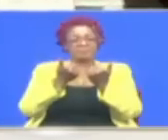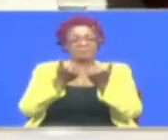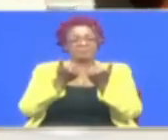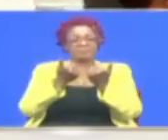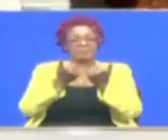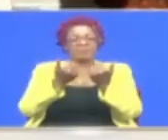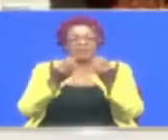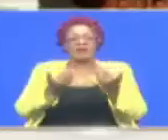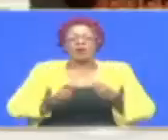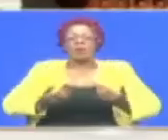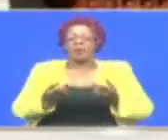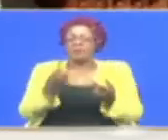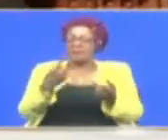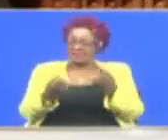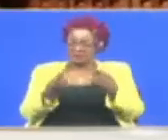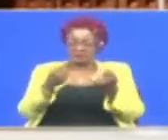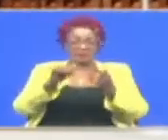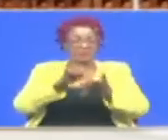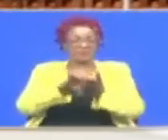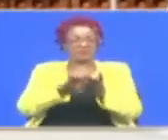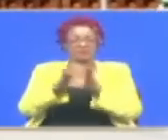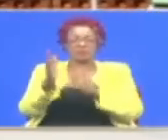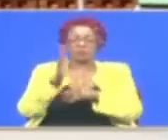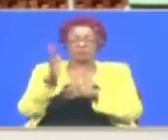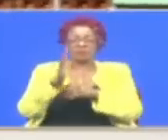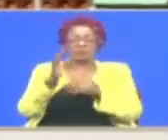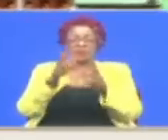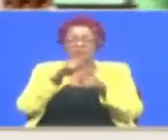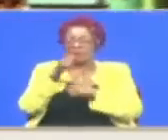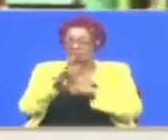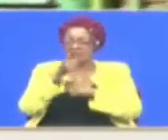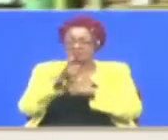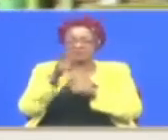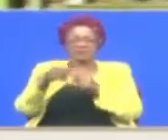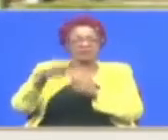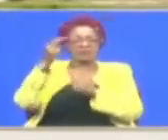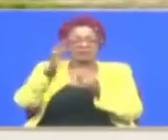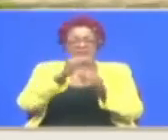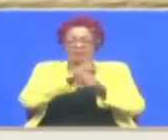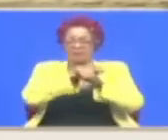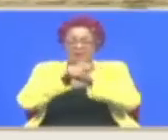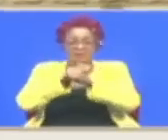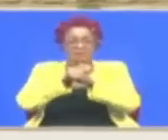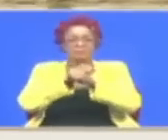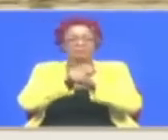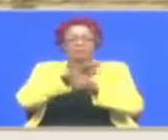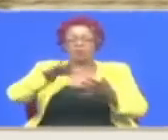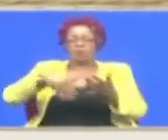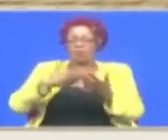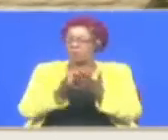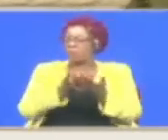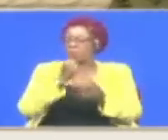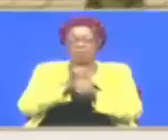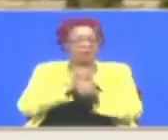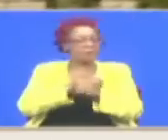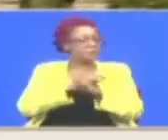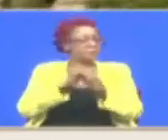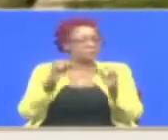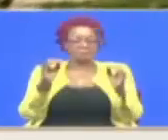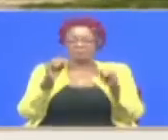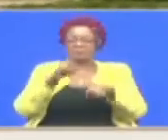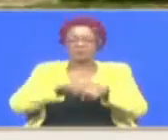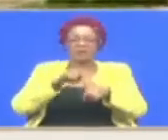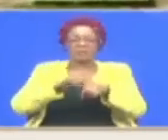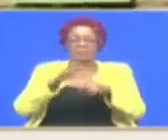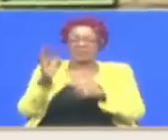It is now emerging that security cameras at the highly guarded Kamiti Maximum Prison were all out on the day of the escape